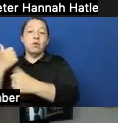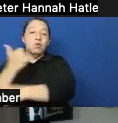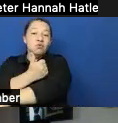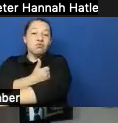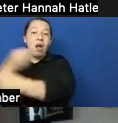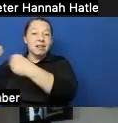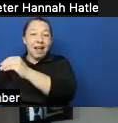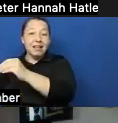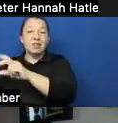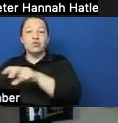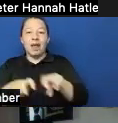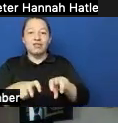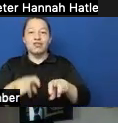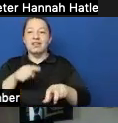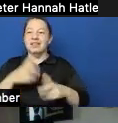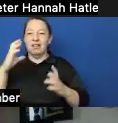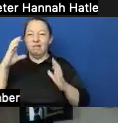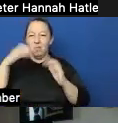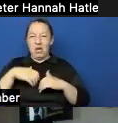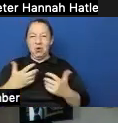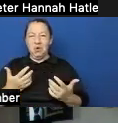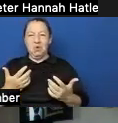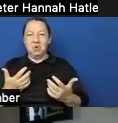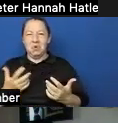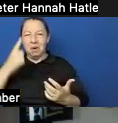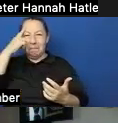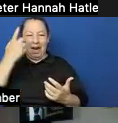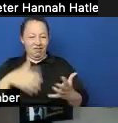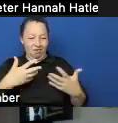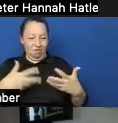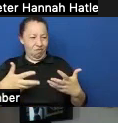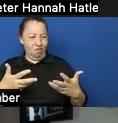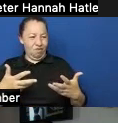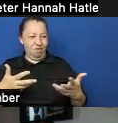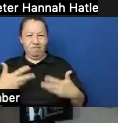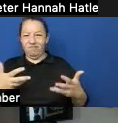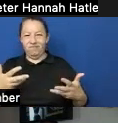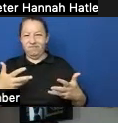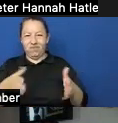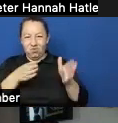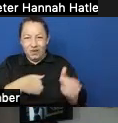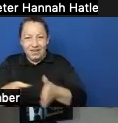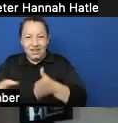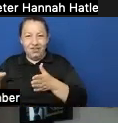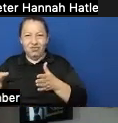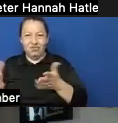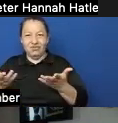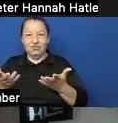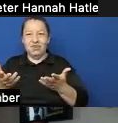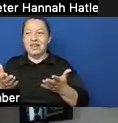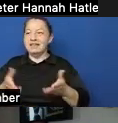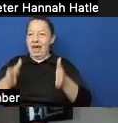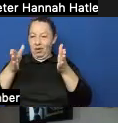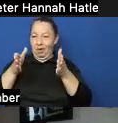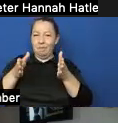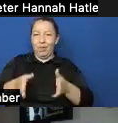into this weird mental strategic scheme that a human is over and over and